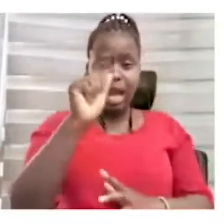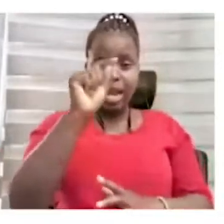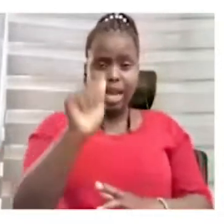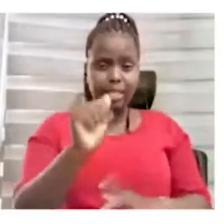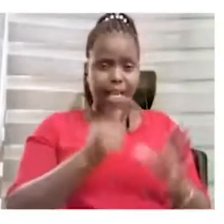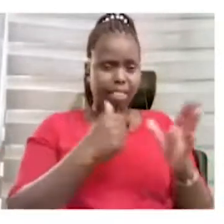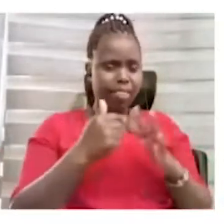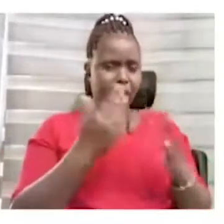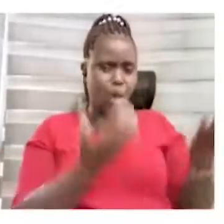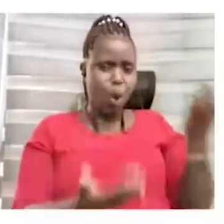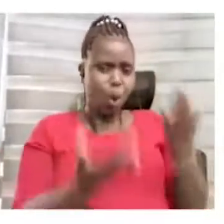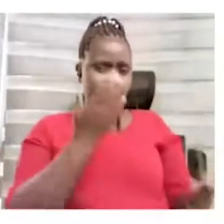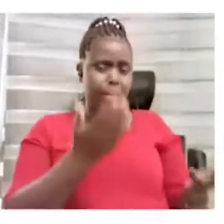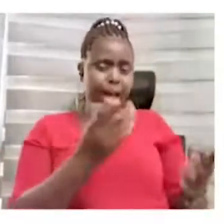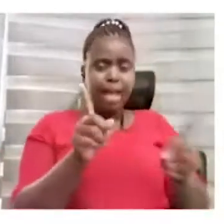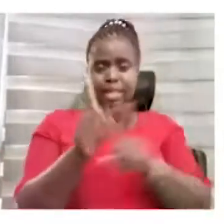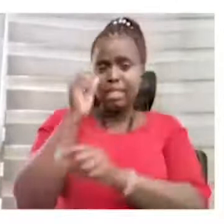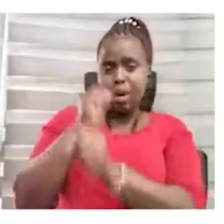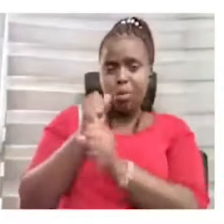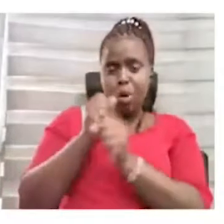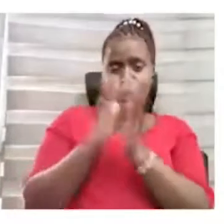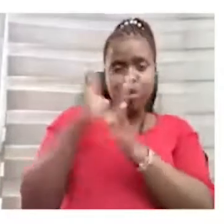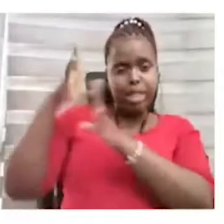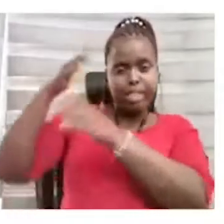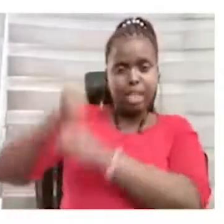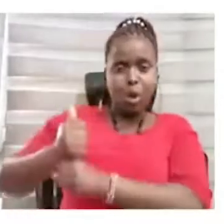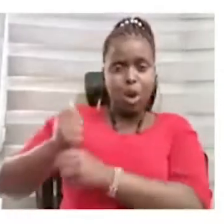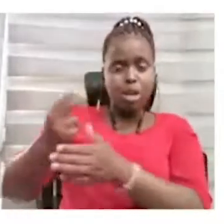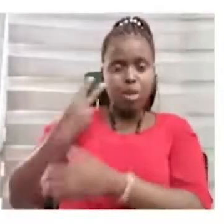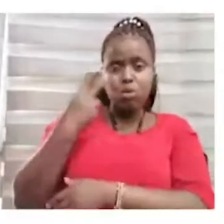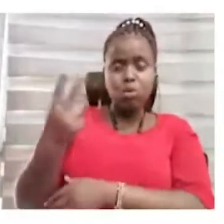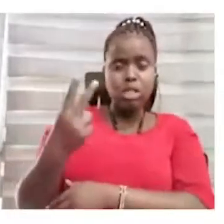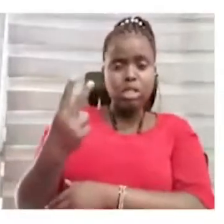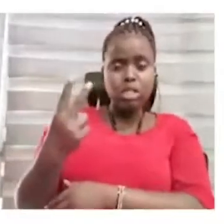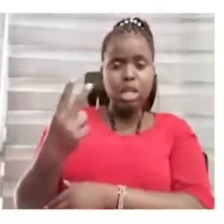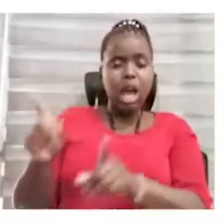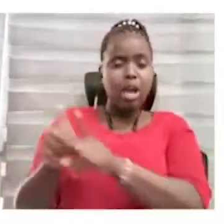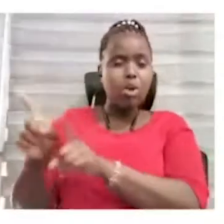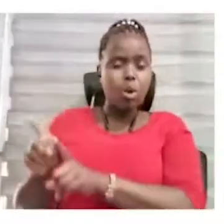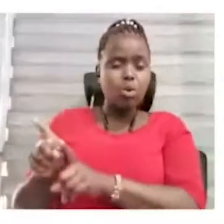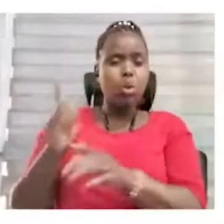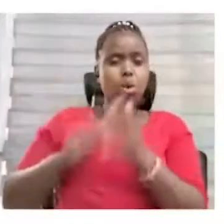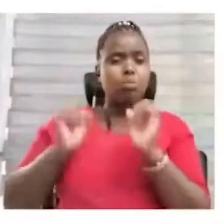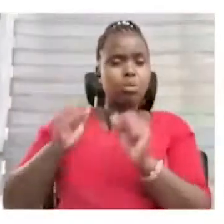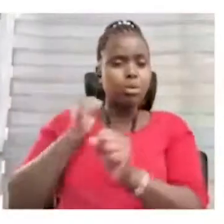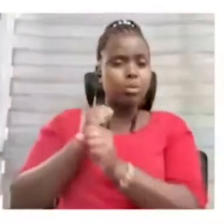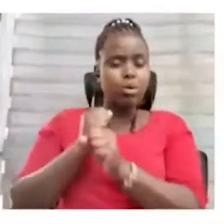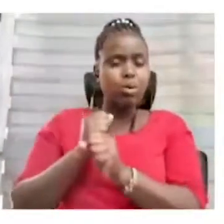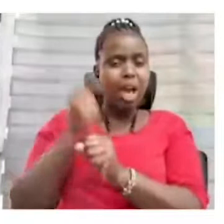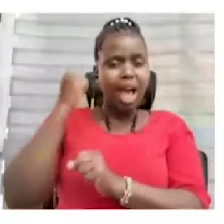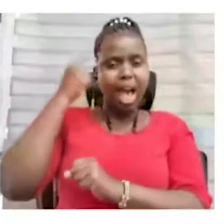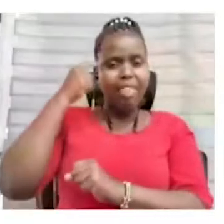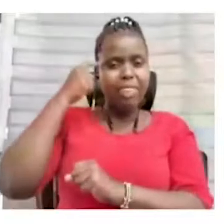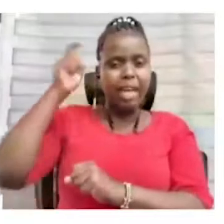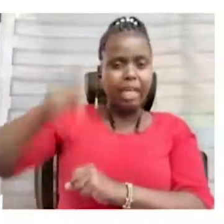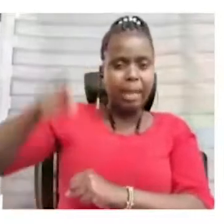at, okay, what are the shifts that need to happen? I think the demand for access to smartphone has just accelerated tremendously over the